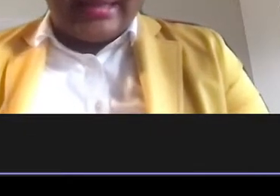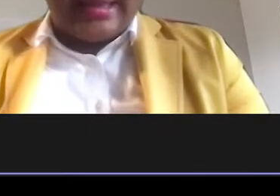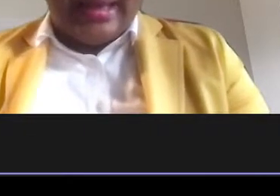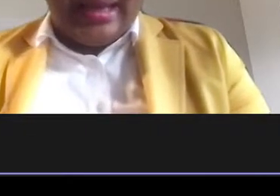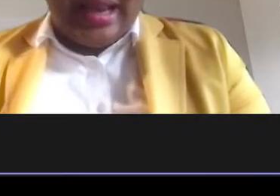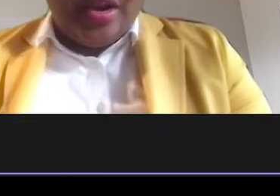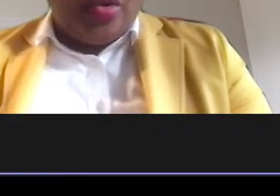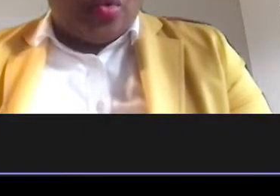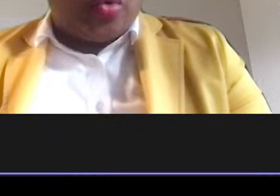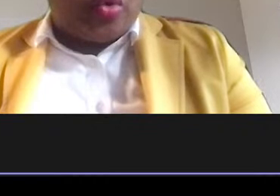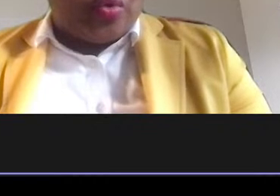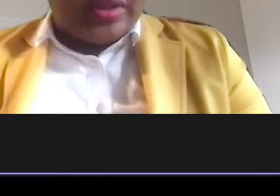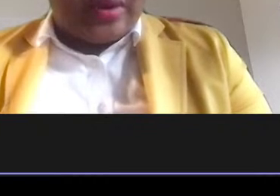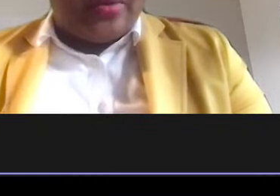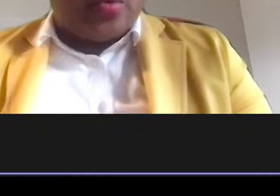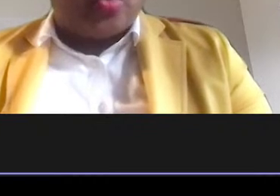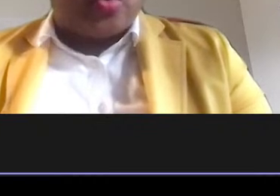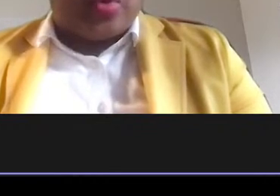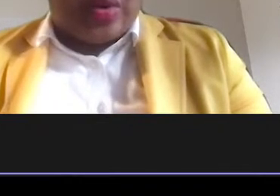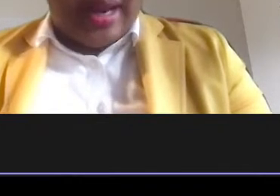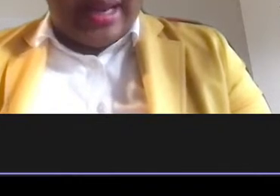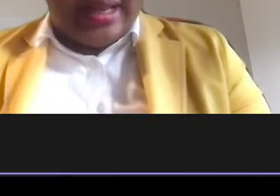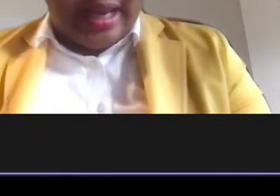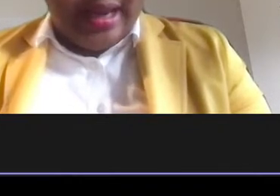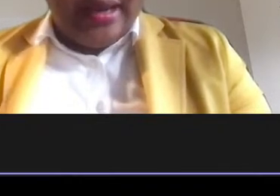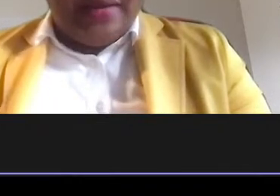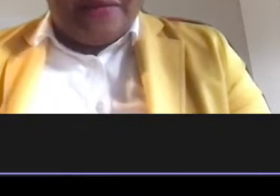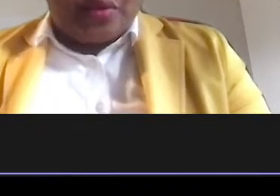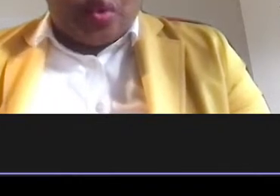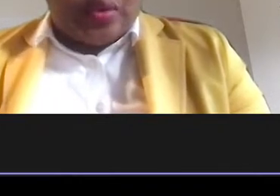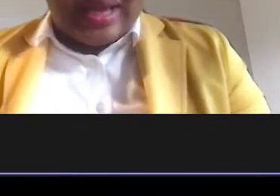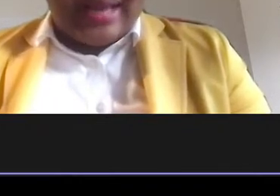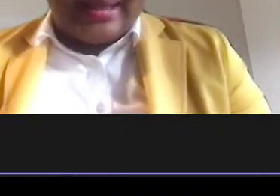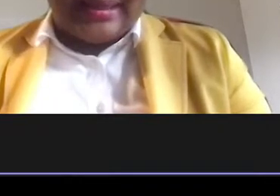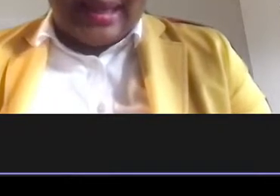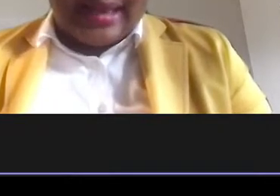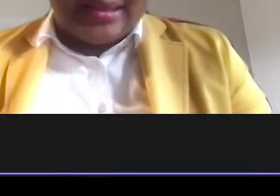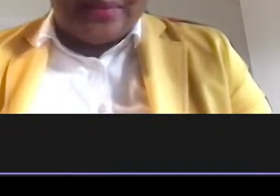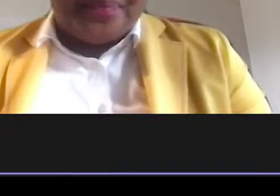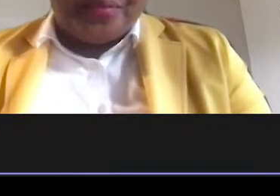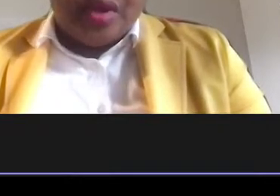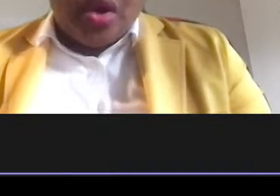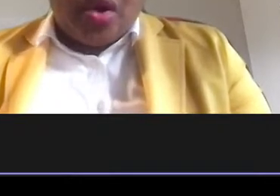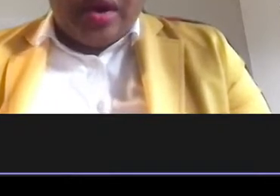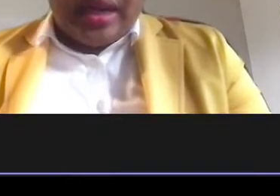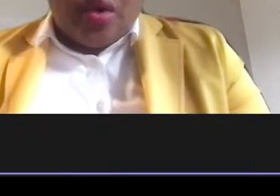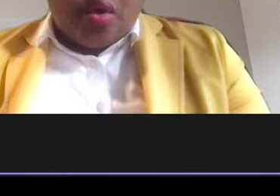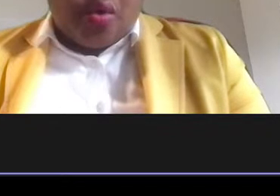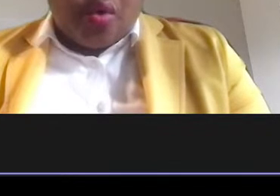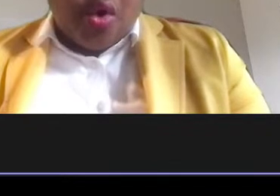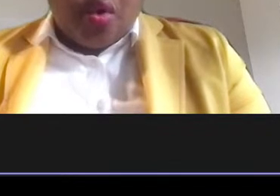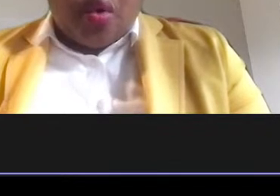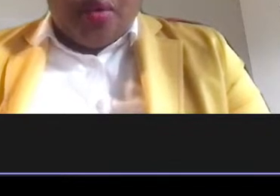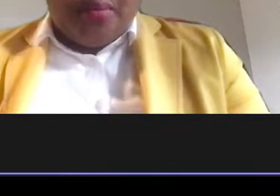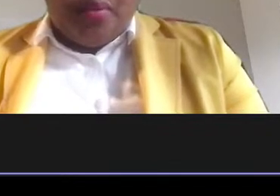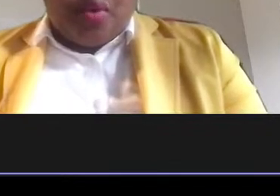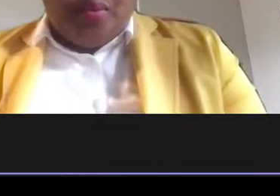amanzi ahlanzekile nokuthuthwa kwendle nemfucuza ngesikhathi. Konke